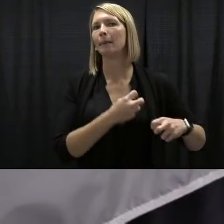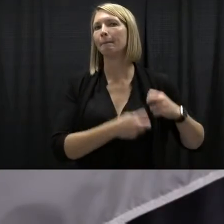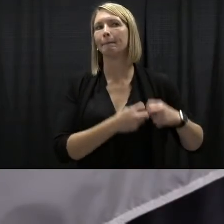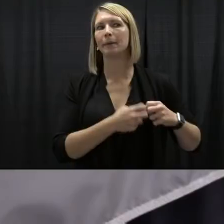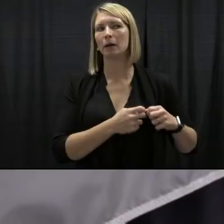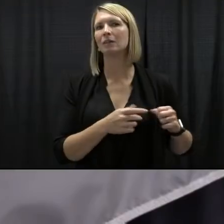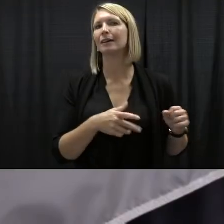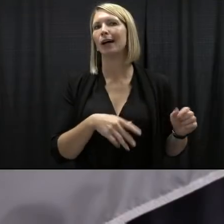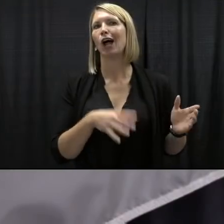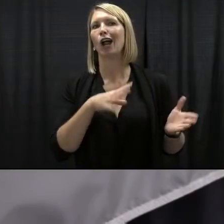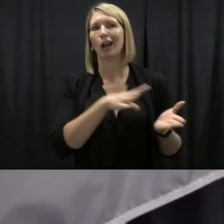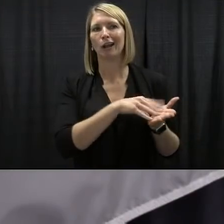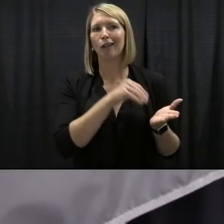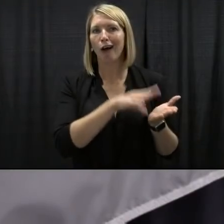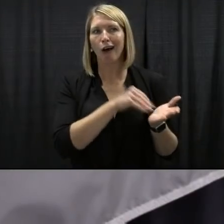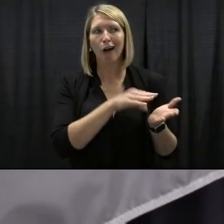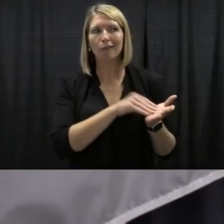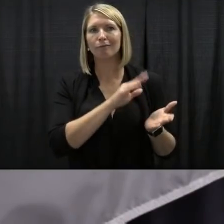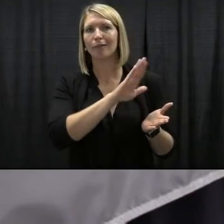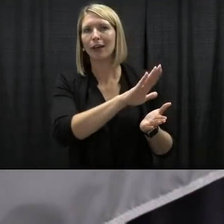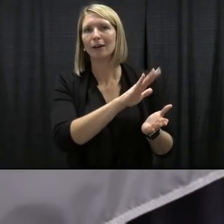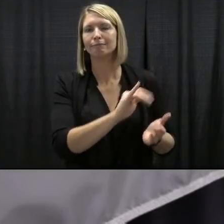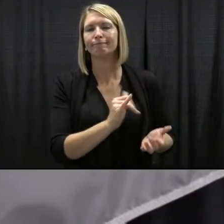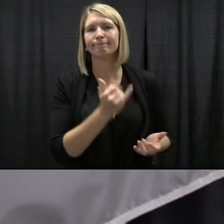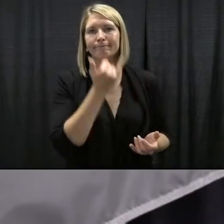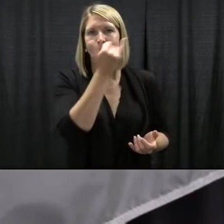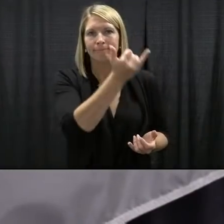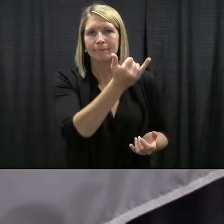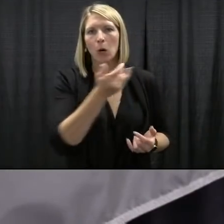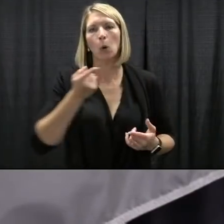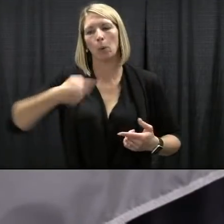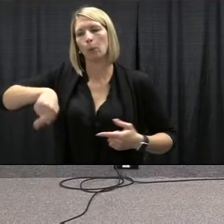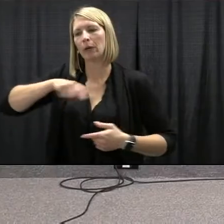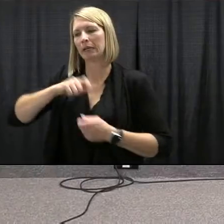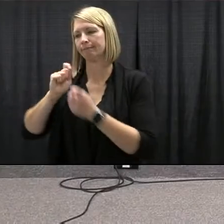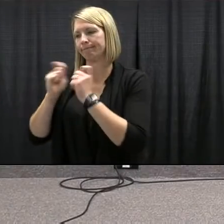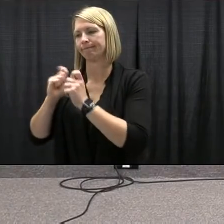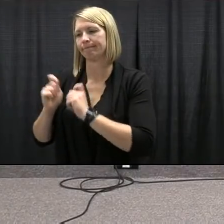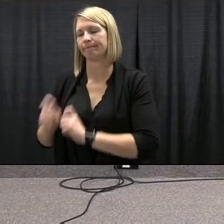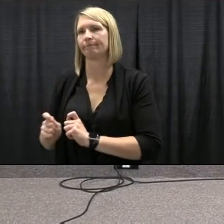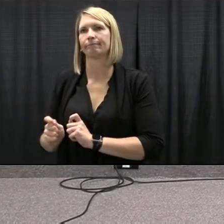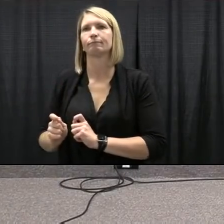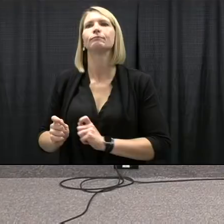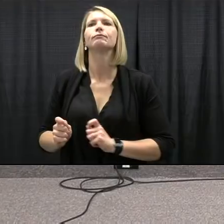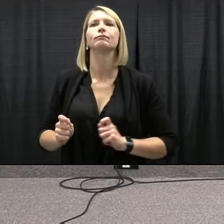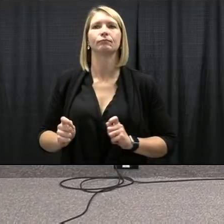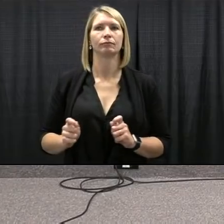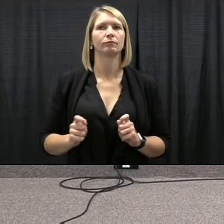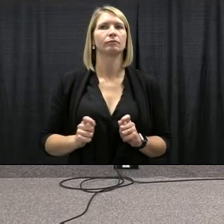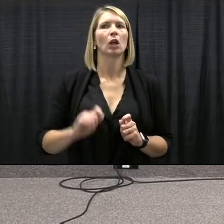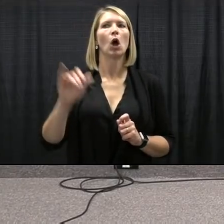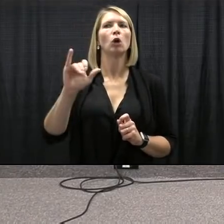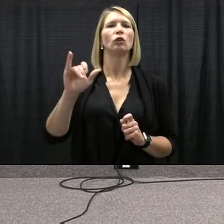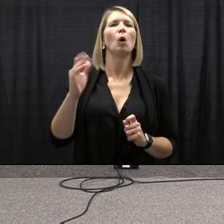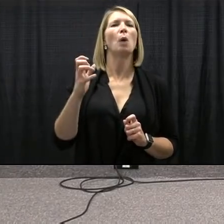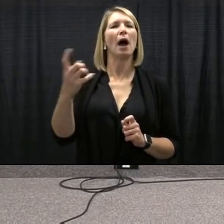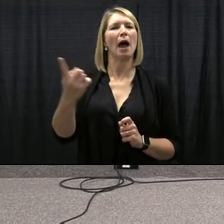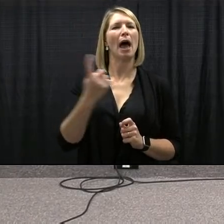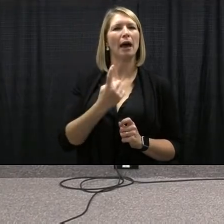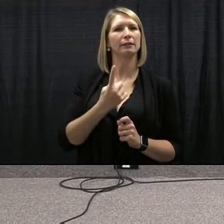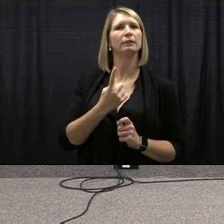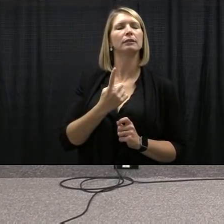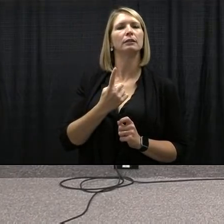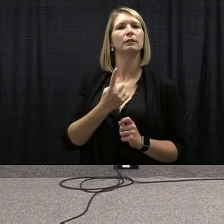we should certainly exercise those experiences. And the other thing I want to ask about is timelines, because we still